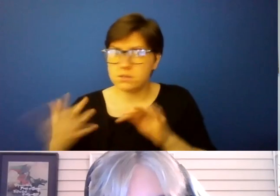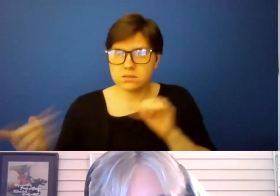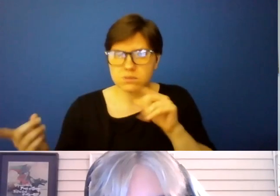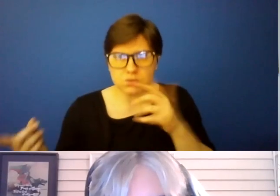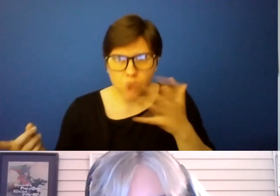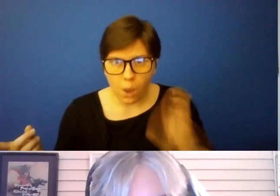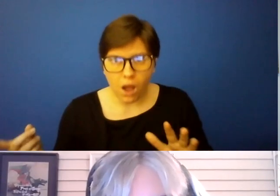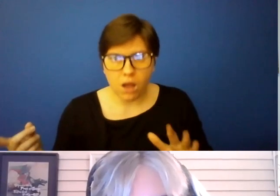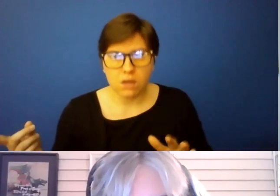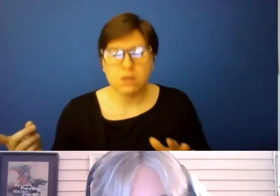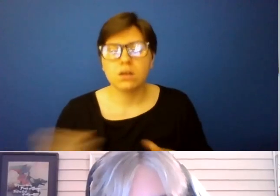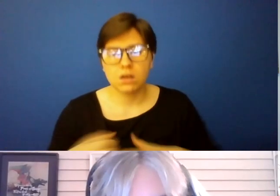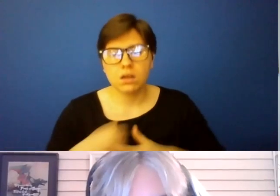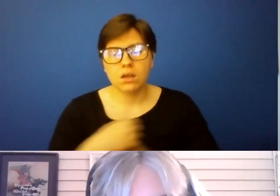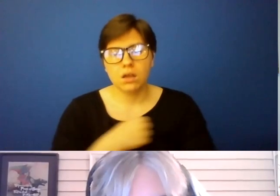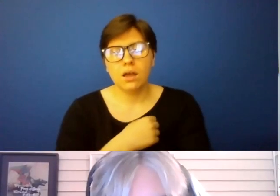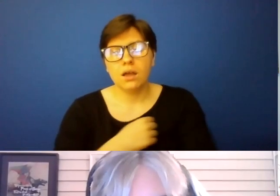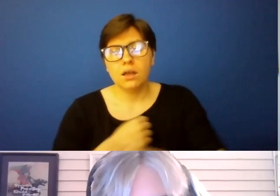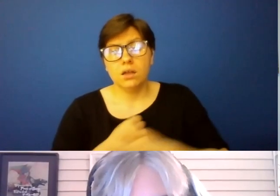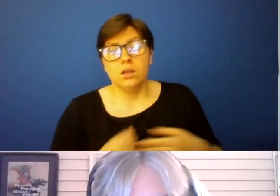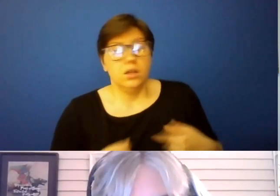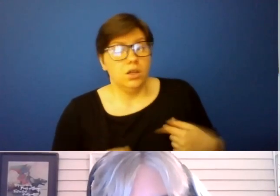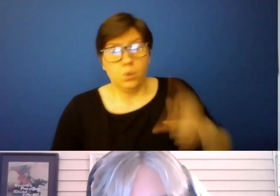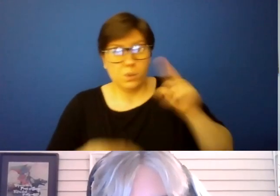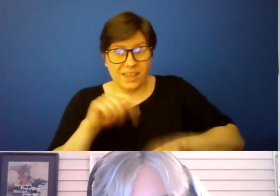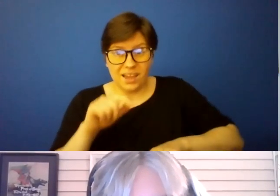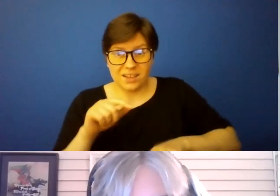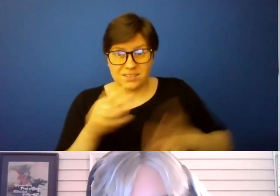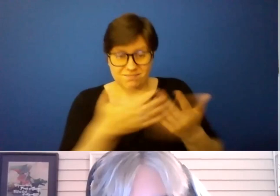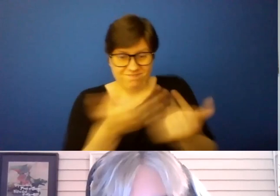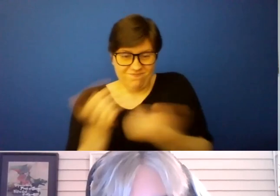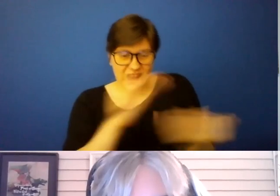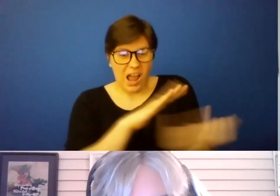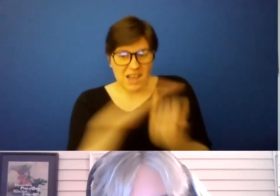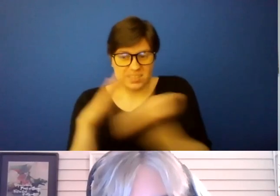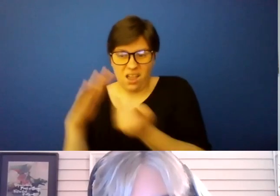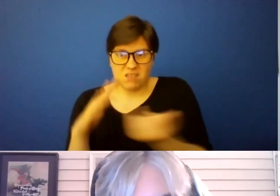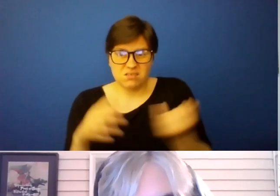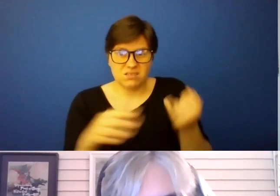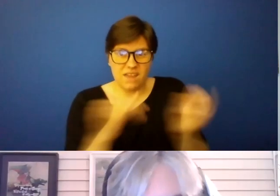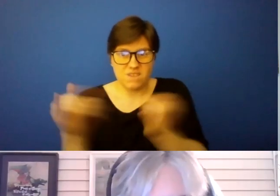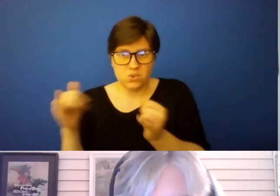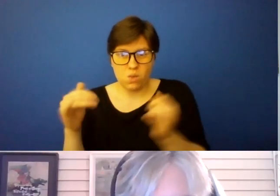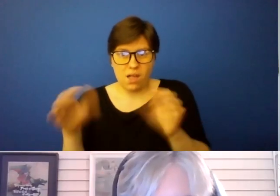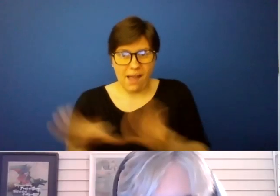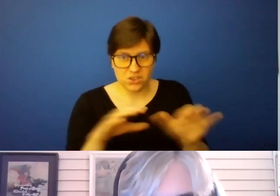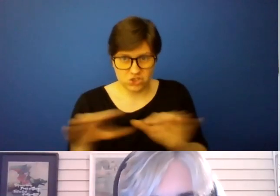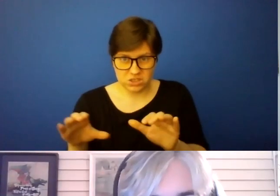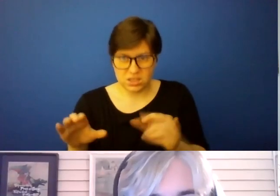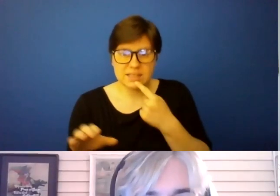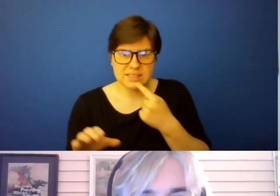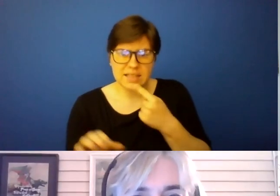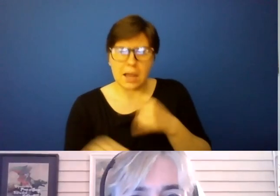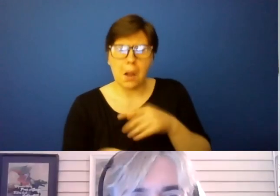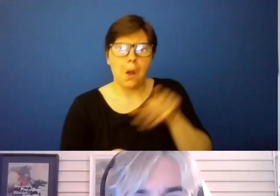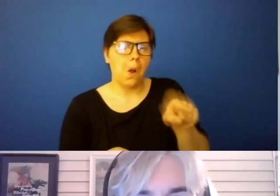everything, we can't isolate out individual actions and say that that's not going